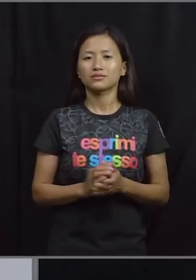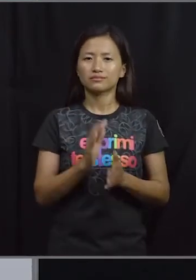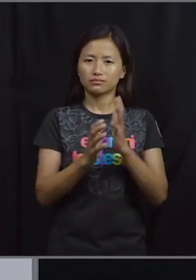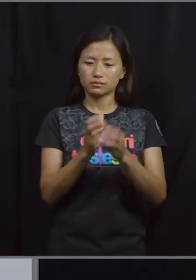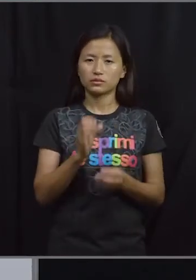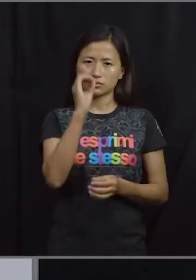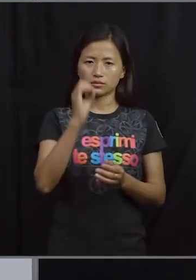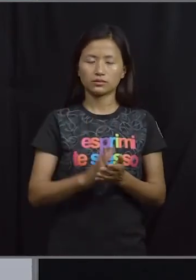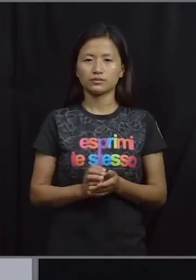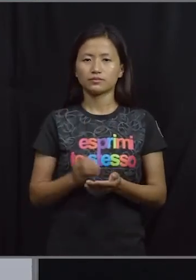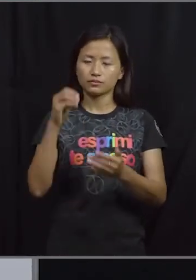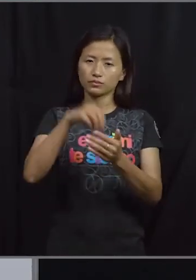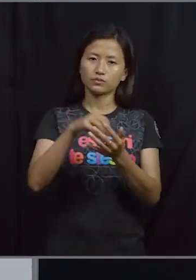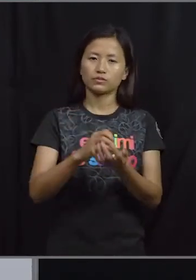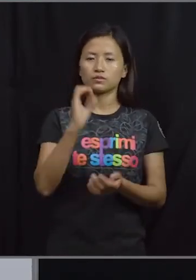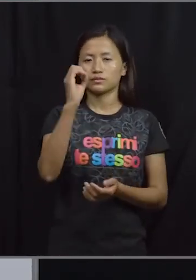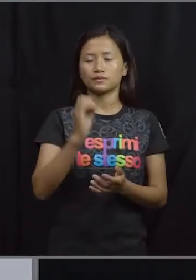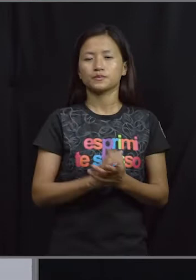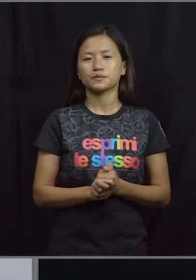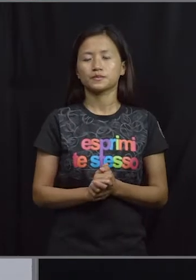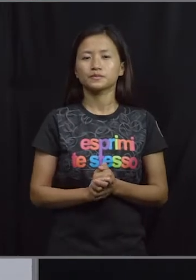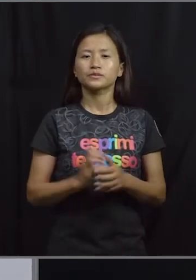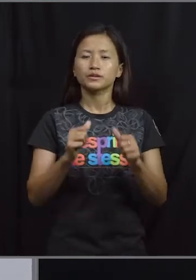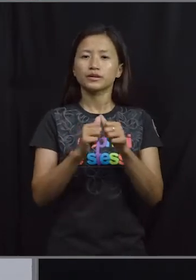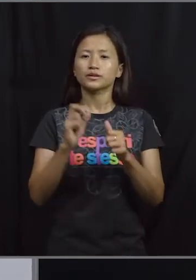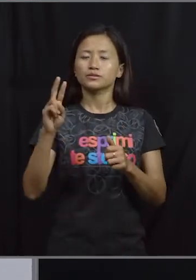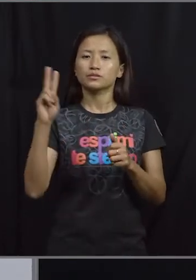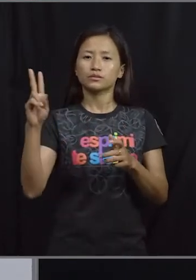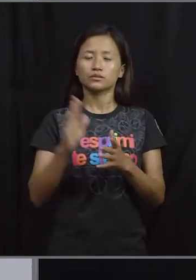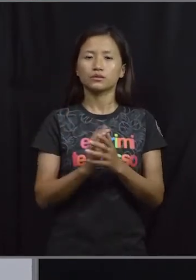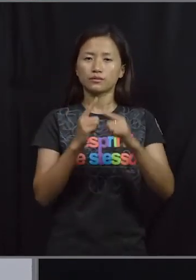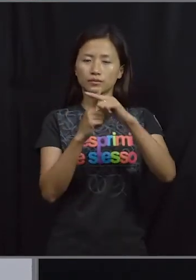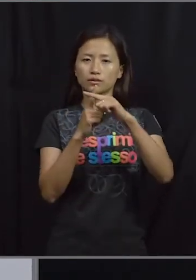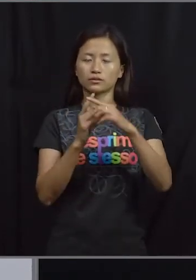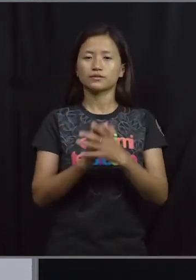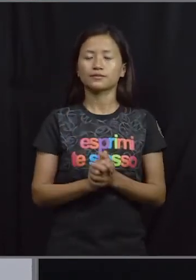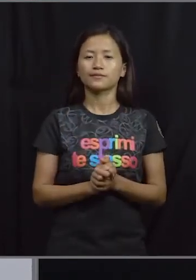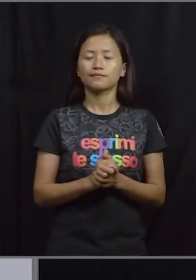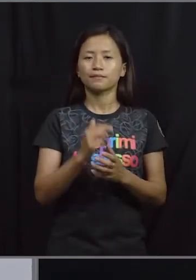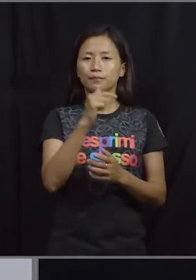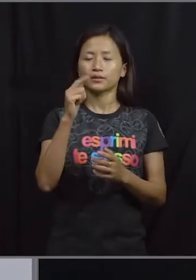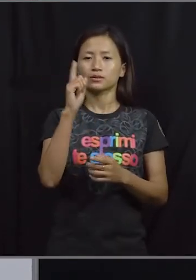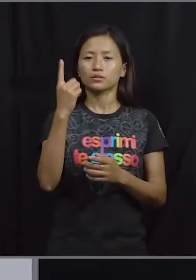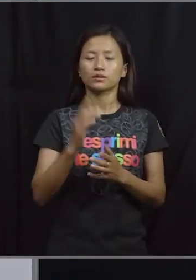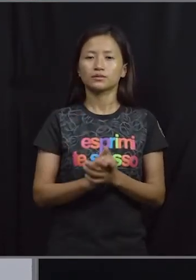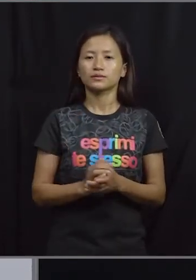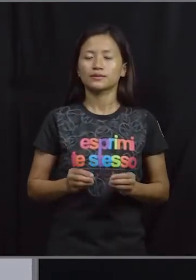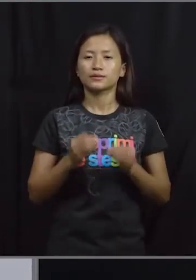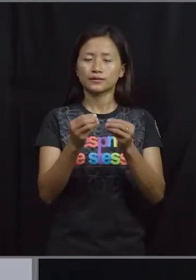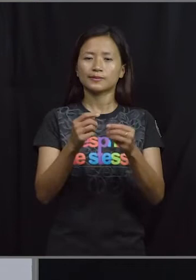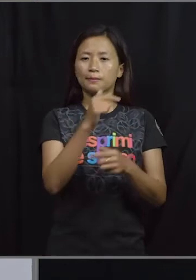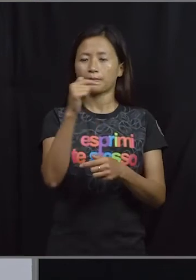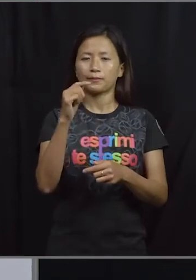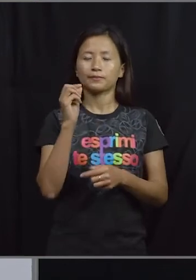sign for 0, so we can put just 0. Then A22 will be plus of minus 1, that gives minus